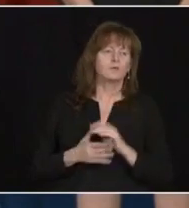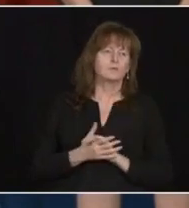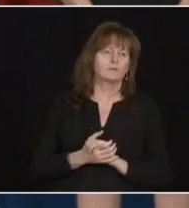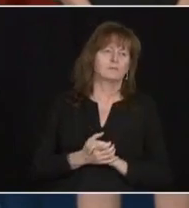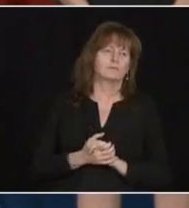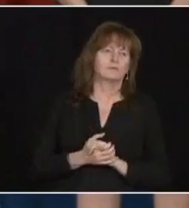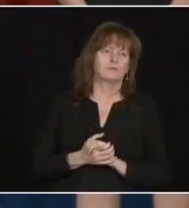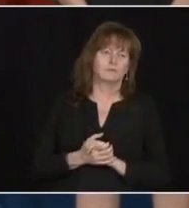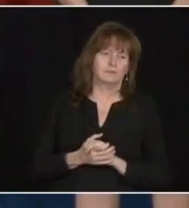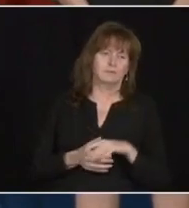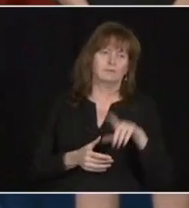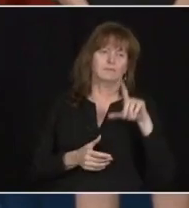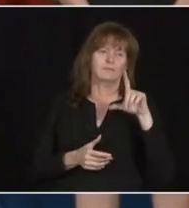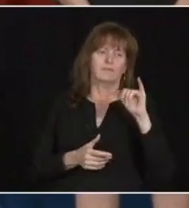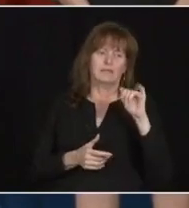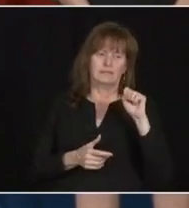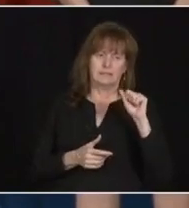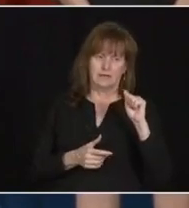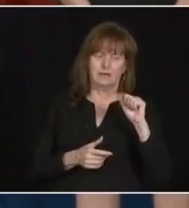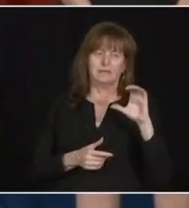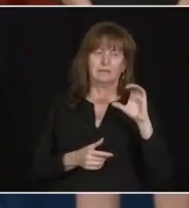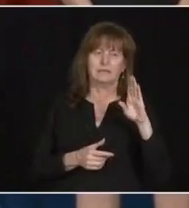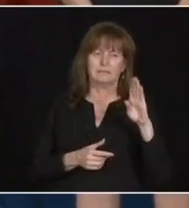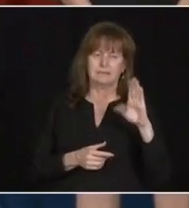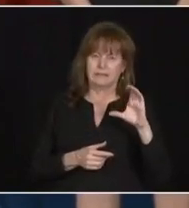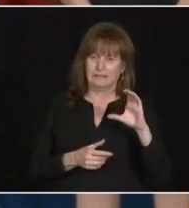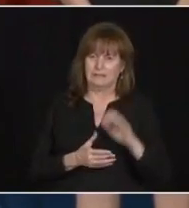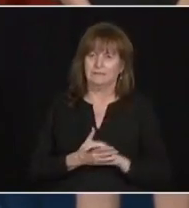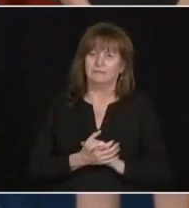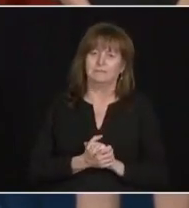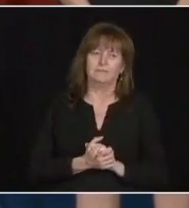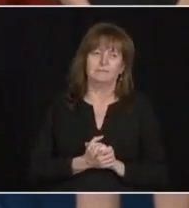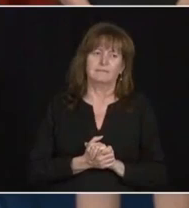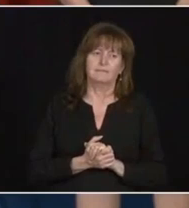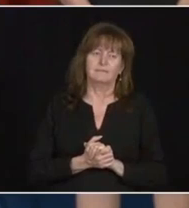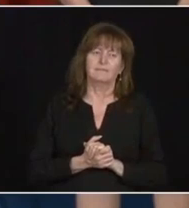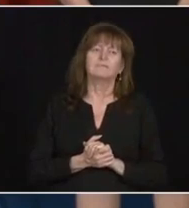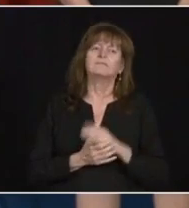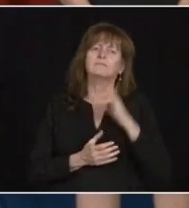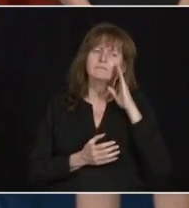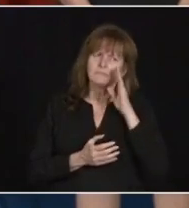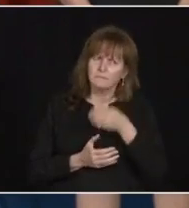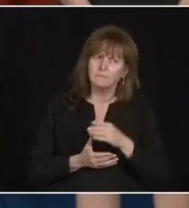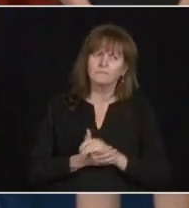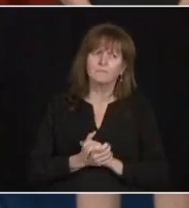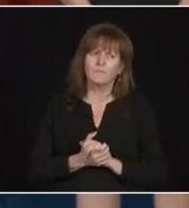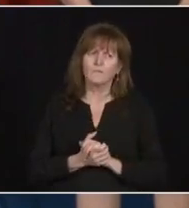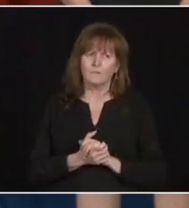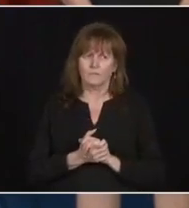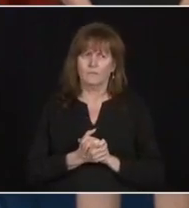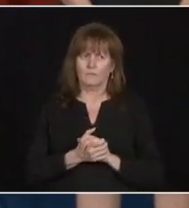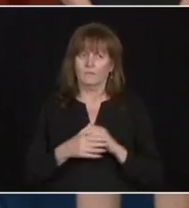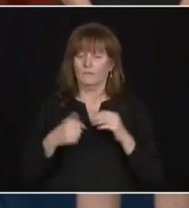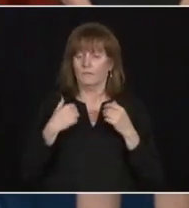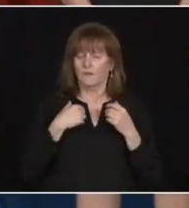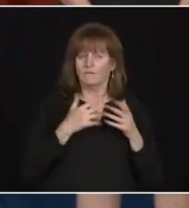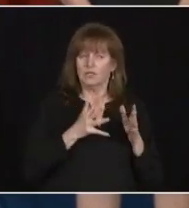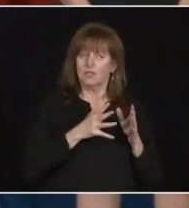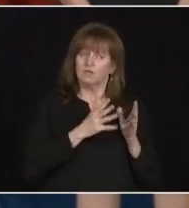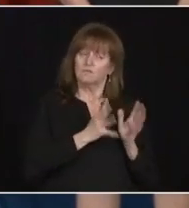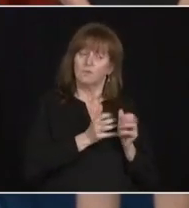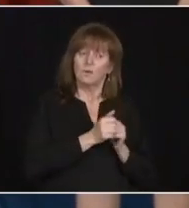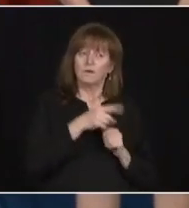CBC. Please go ahead. Hi there, Premier. I spoke with some PSWs in long-term care homes who